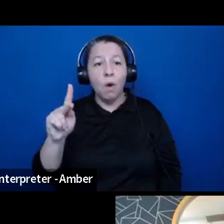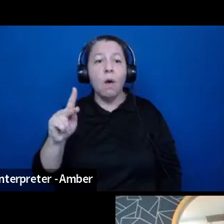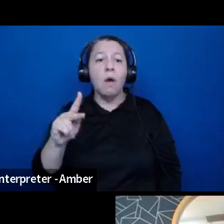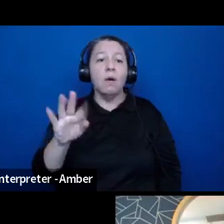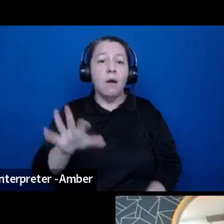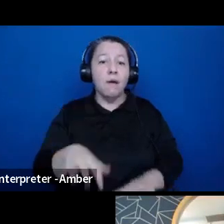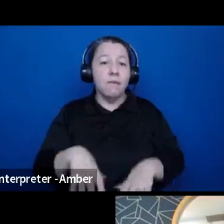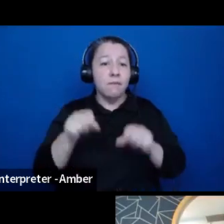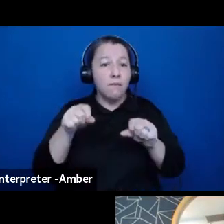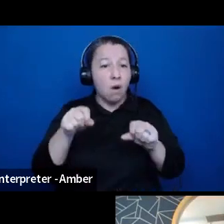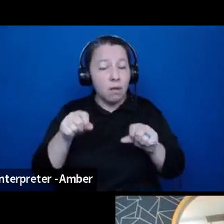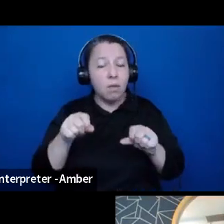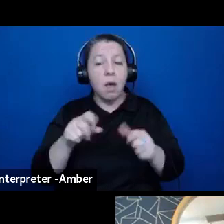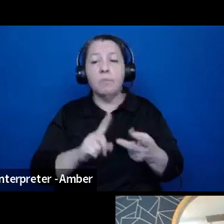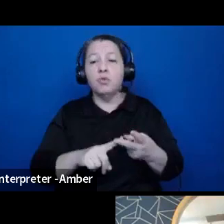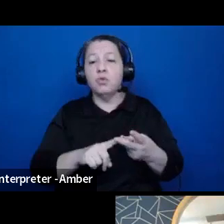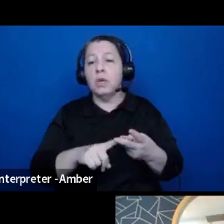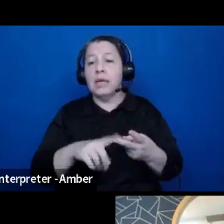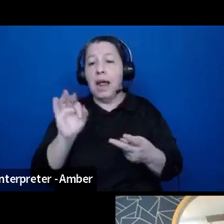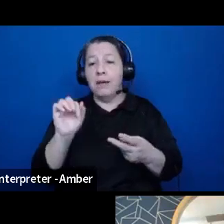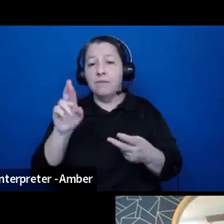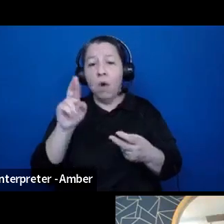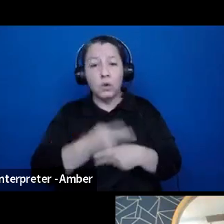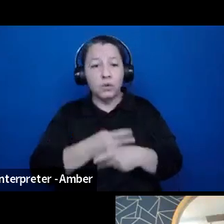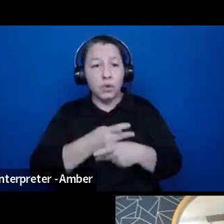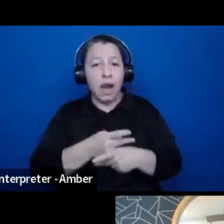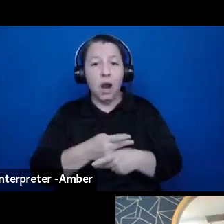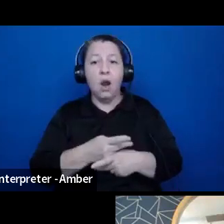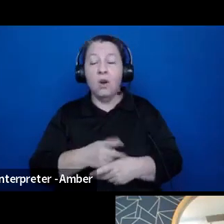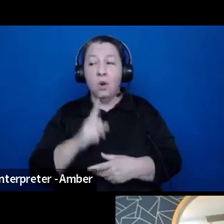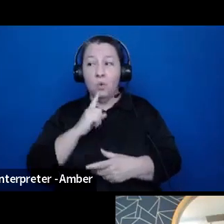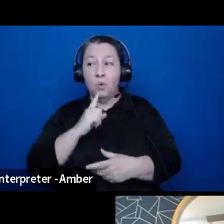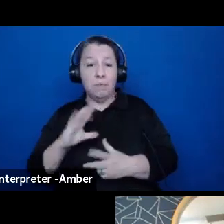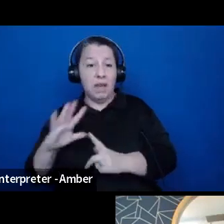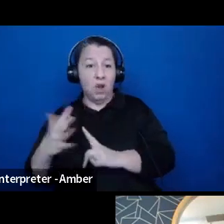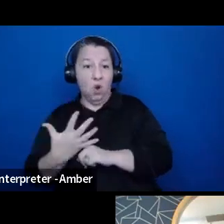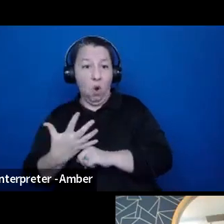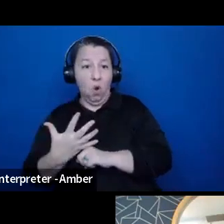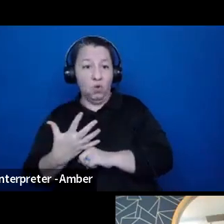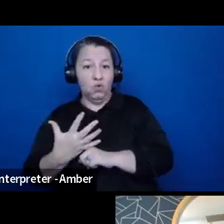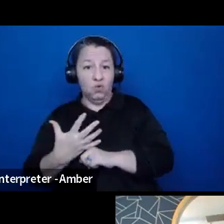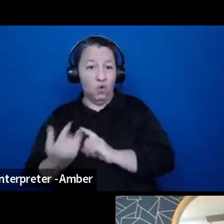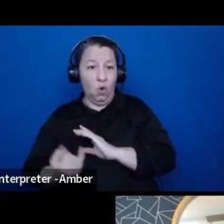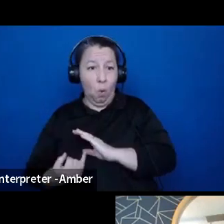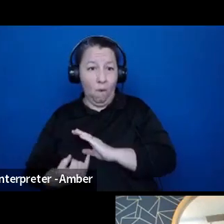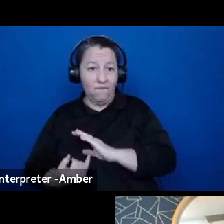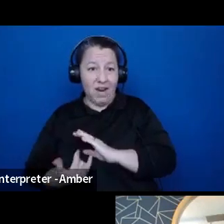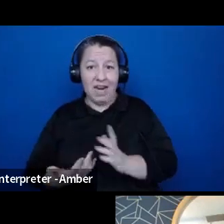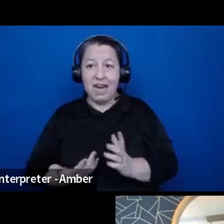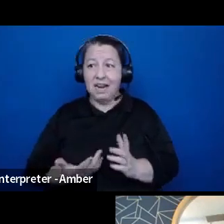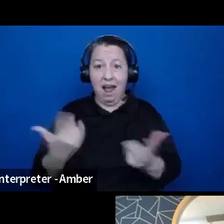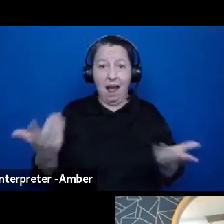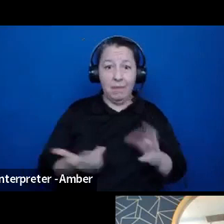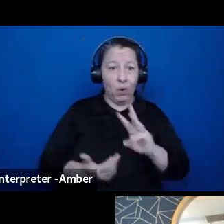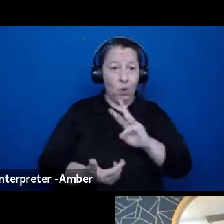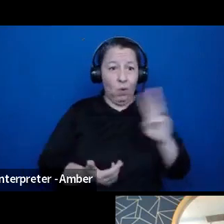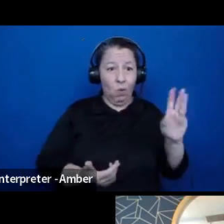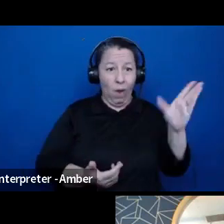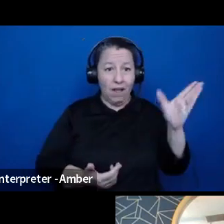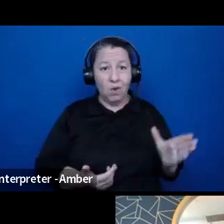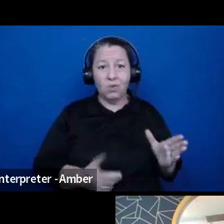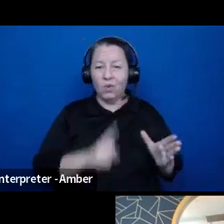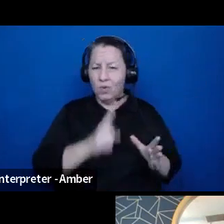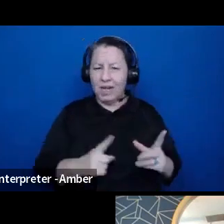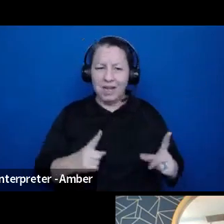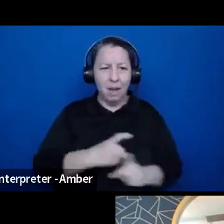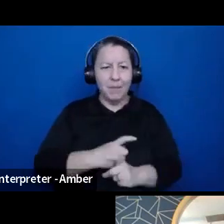a cultural orphan. I'm out here on the West Coast, so it's very complicated. But then allowing folks to come home to our